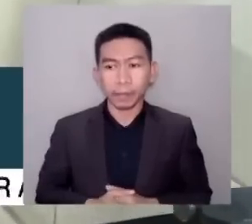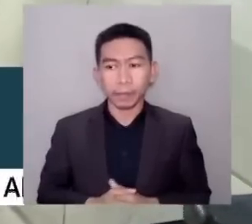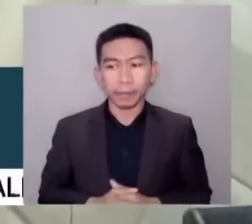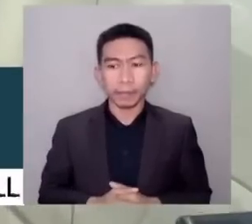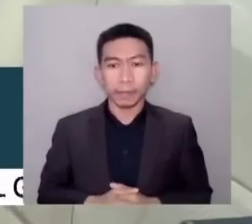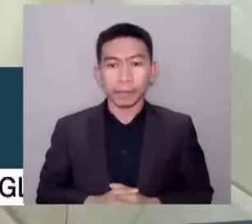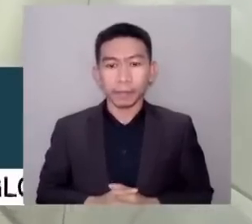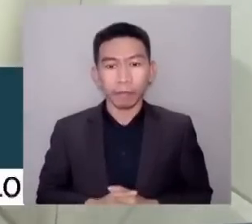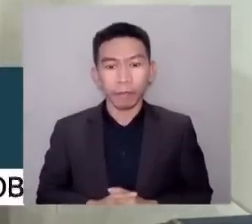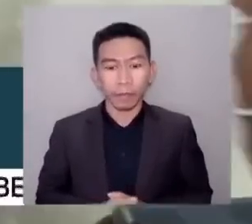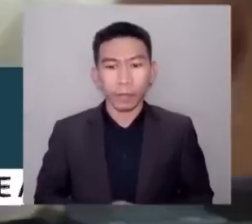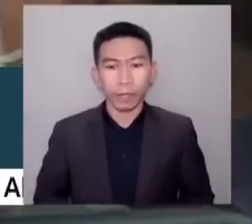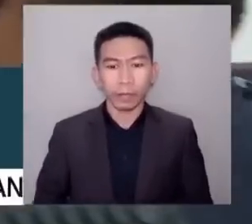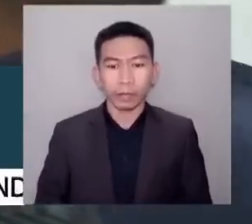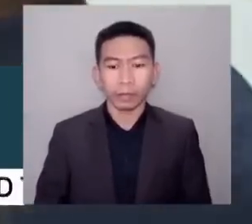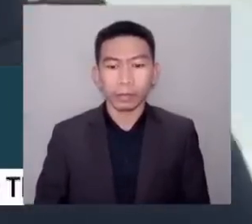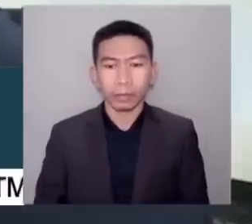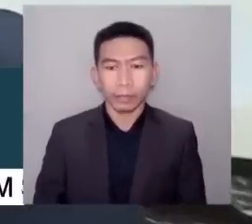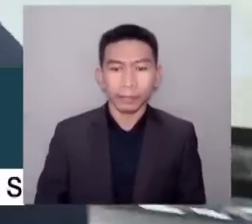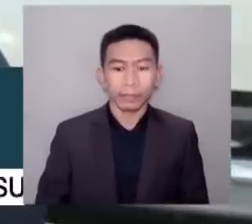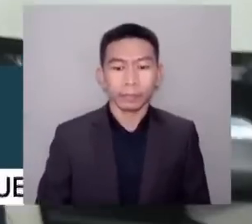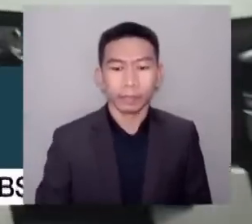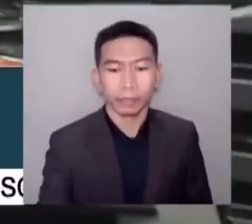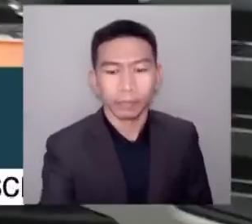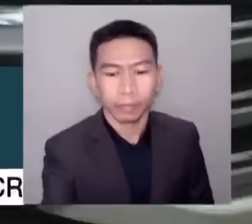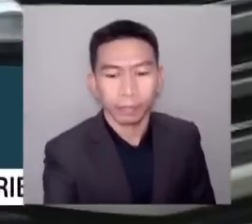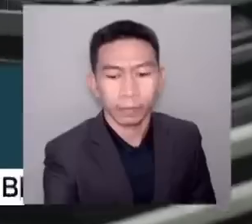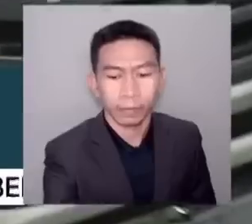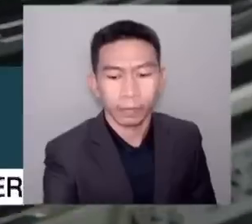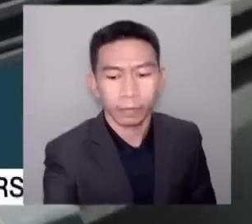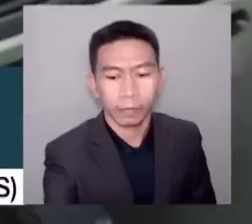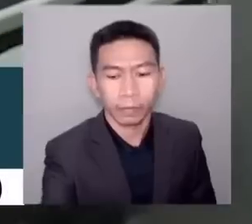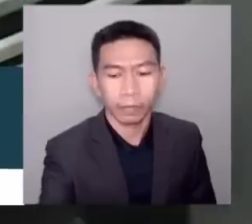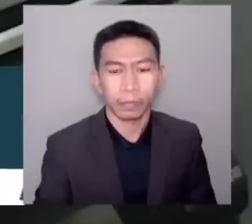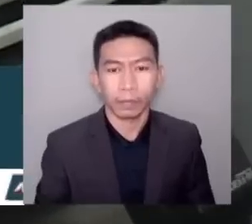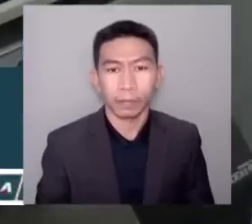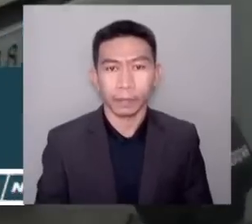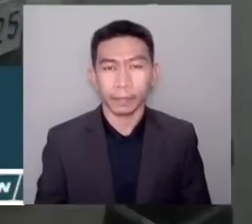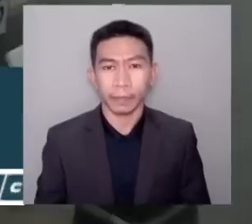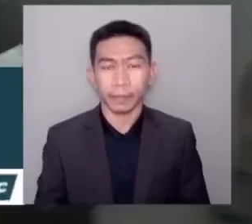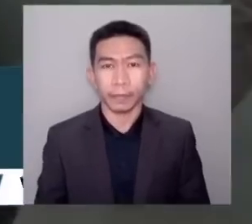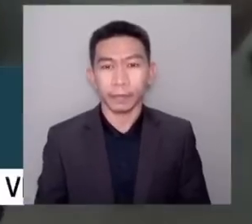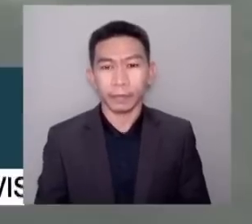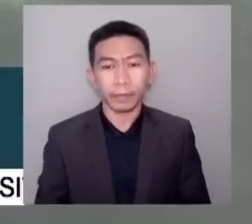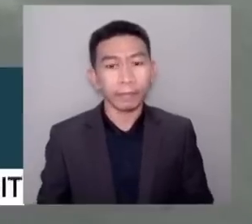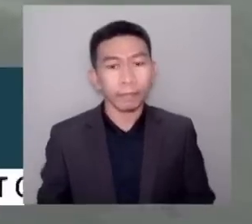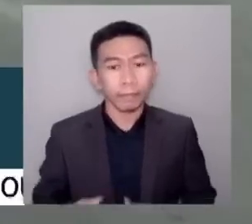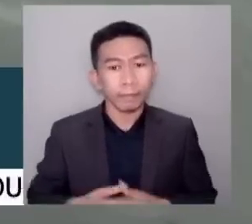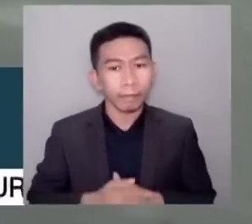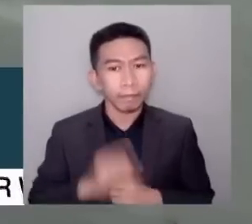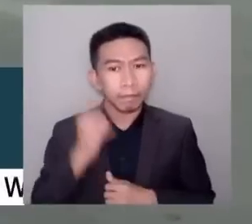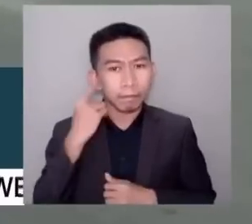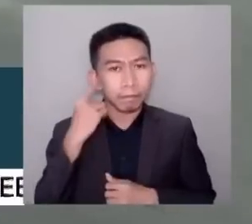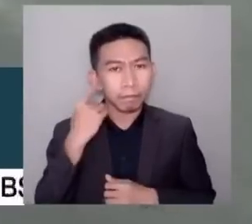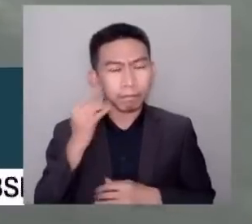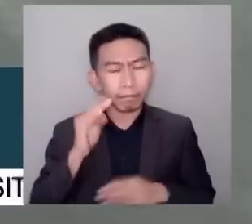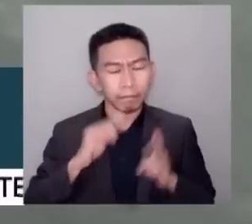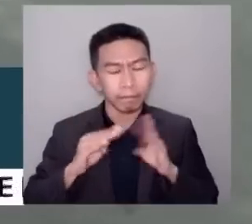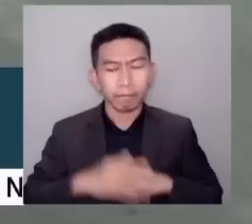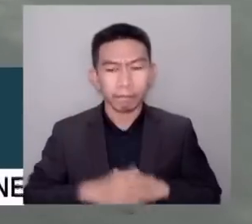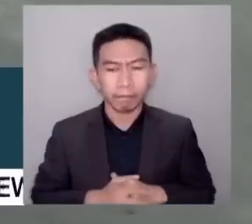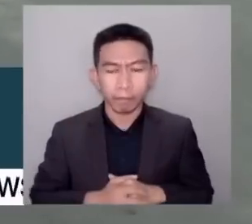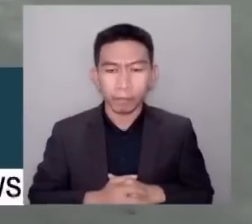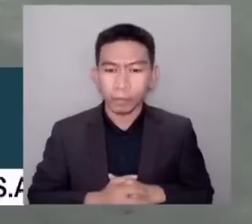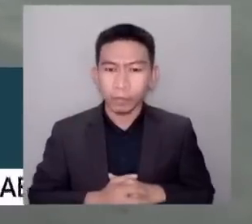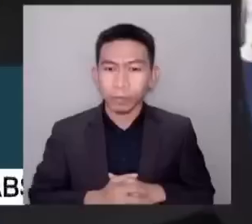second chance. That's Senator Robin Padilla in defense of his filed Divorce Act of the Philippines bill, which the lawmaker actor